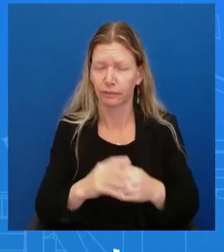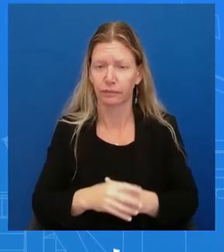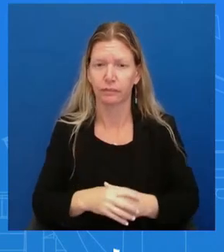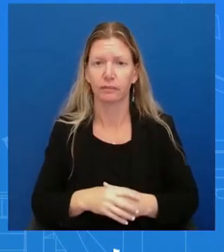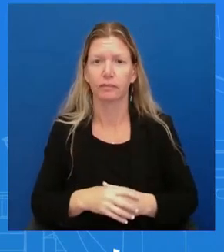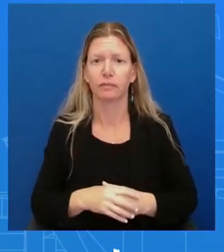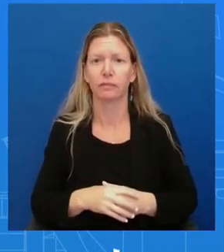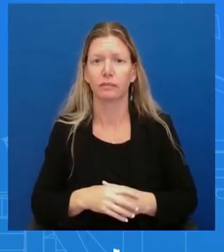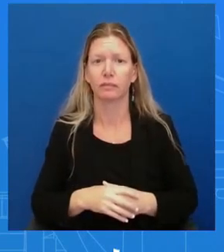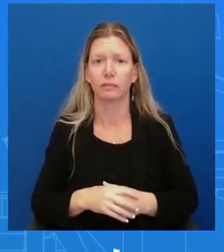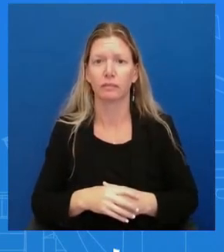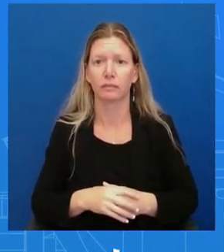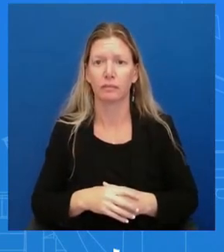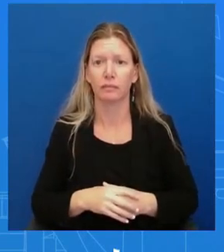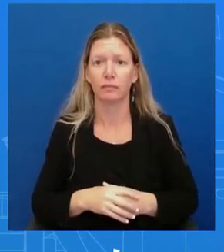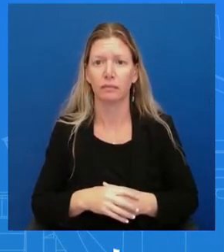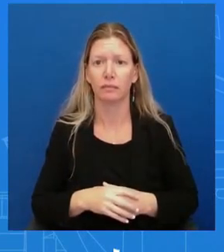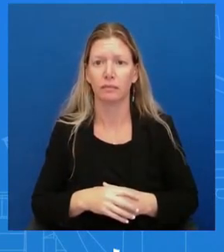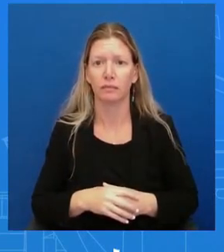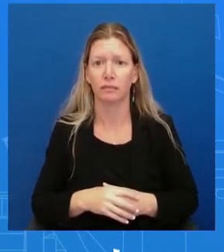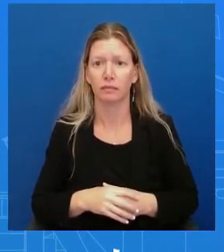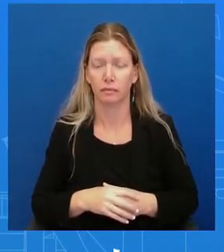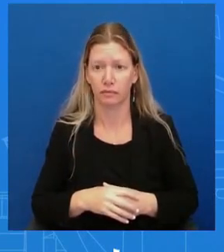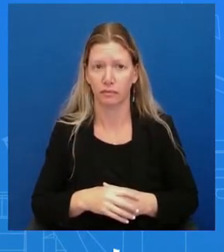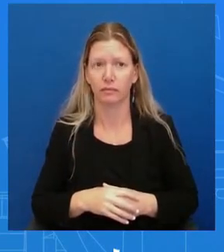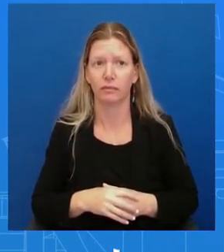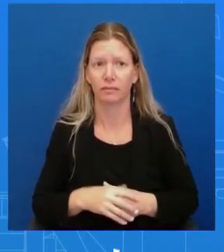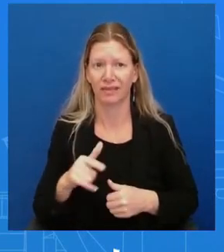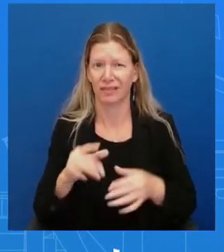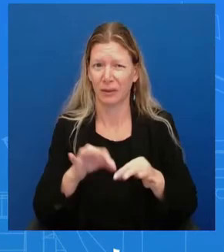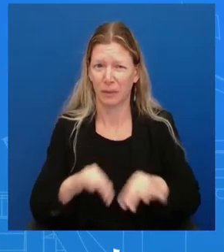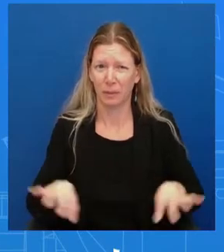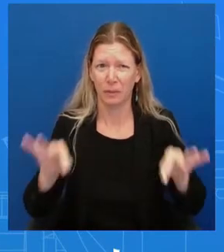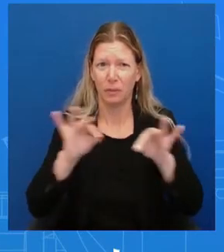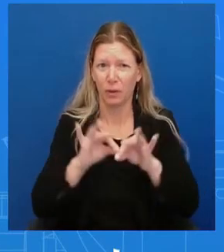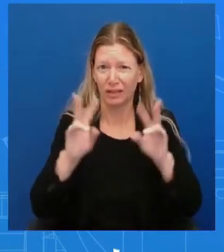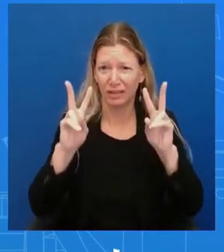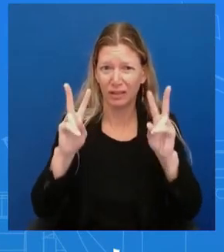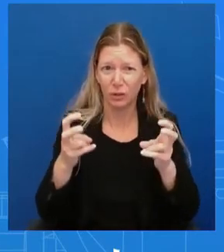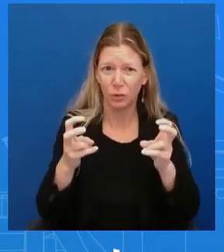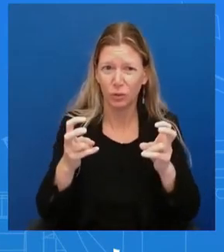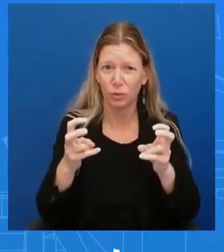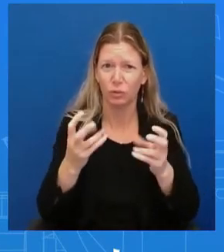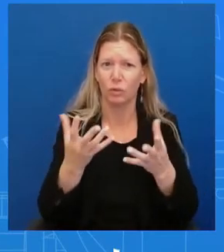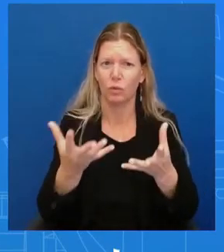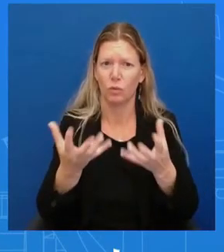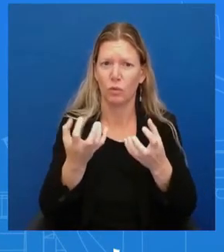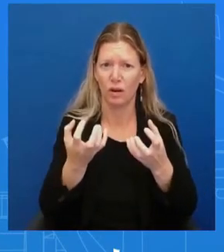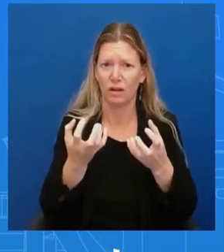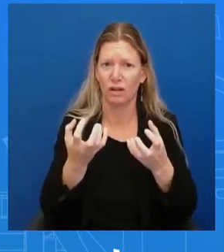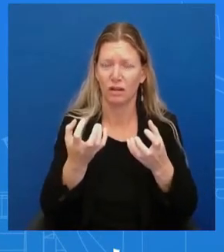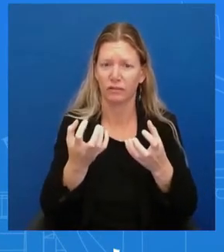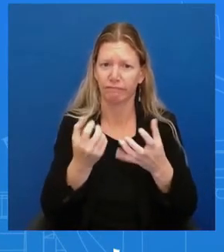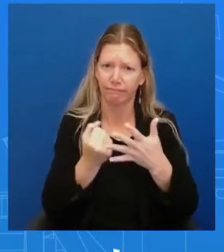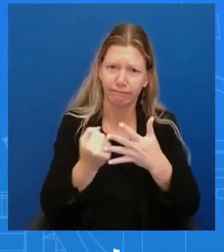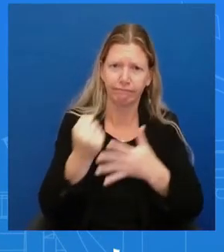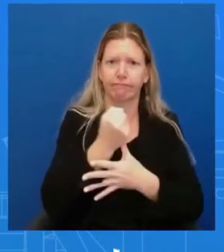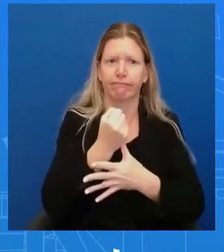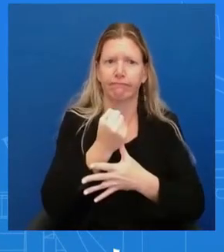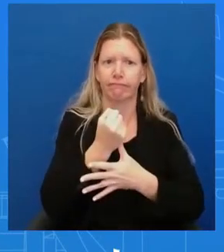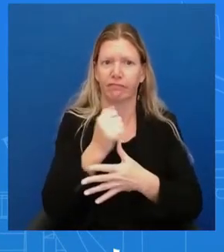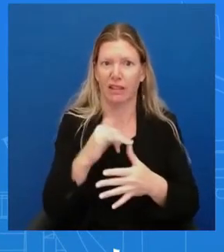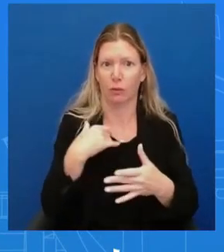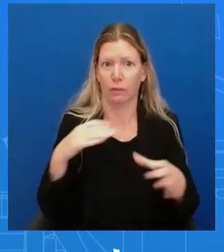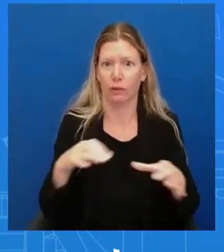a important issue that we want to certainly prioritize, and that's what we have been doing since 2023.